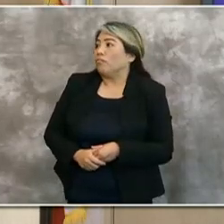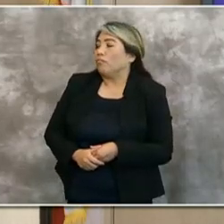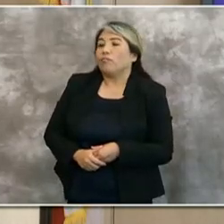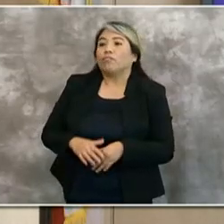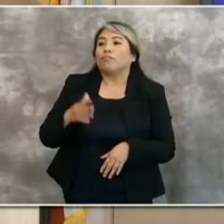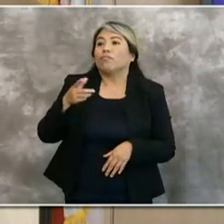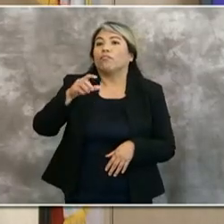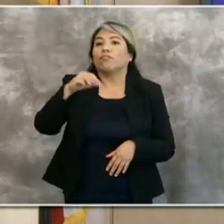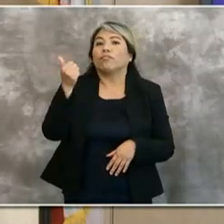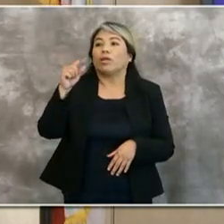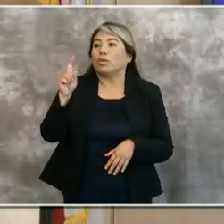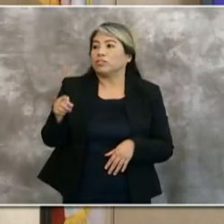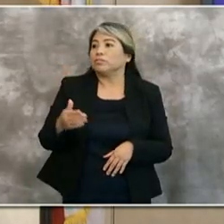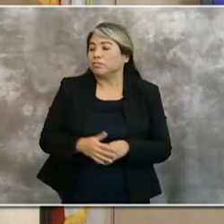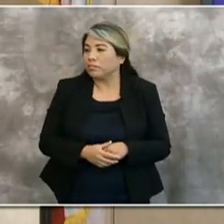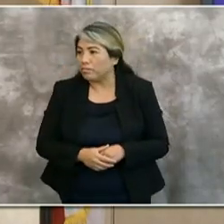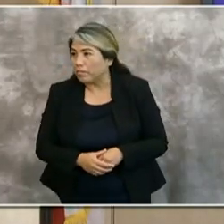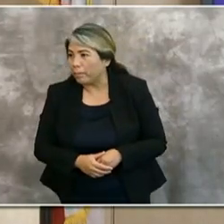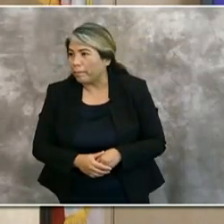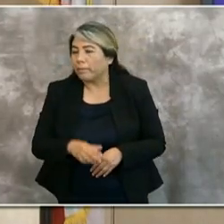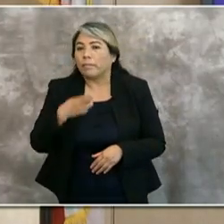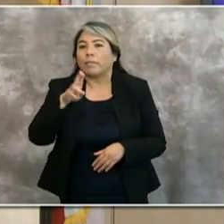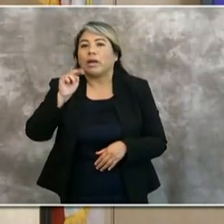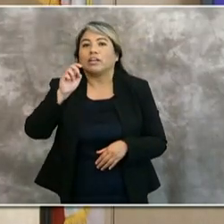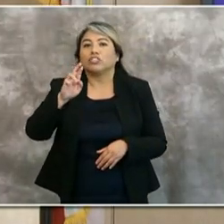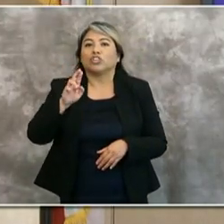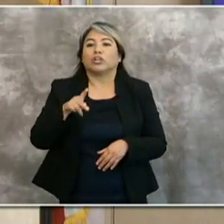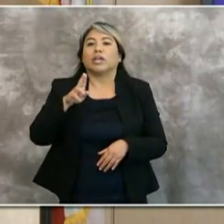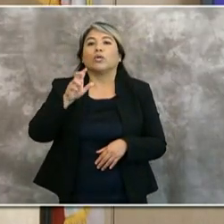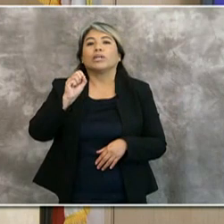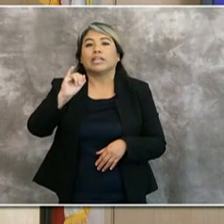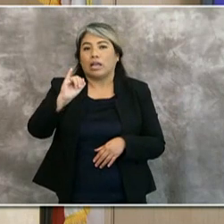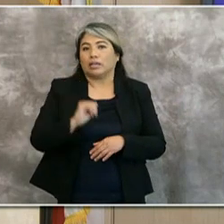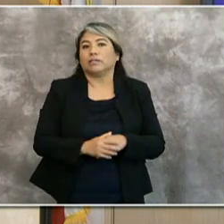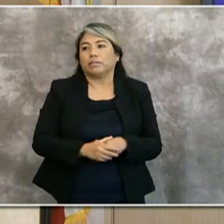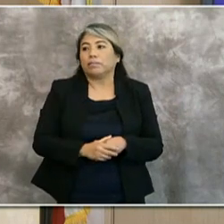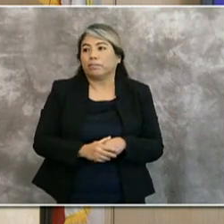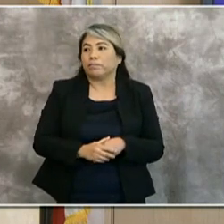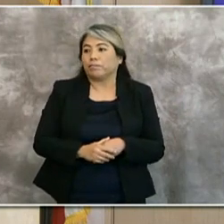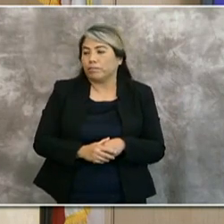Okay, we'll go to the next question. Next question is Hunter Sowards, KUSI.